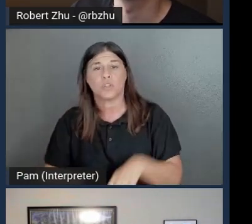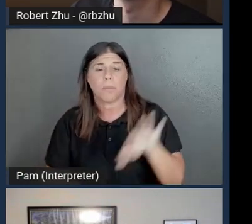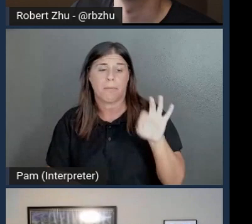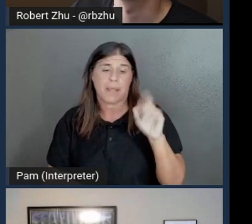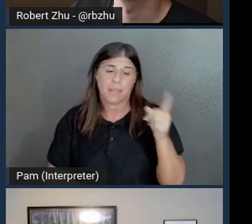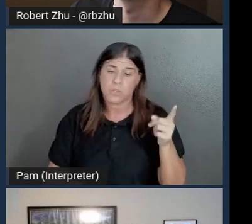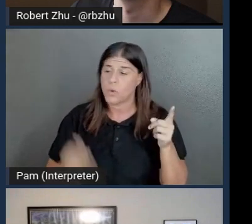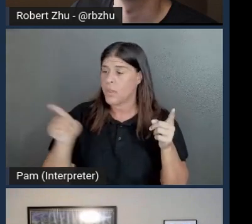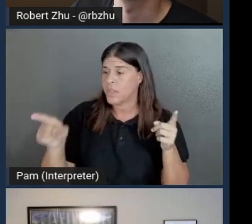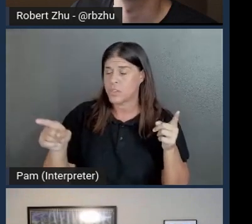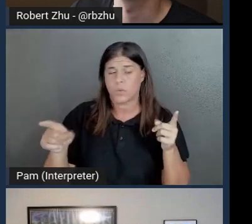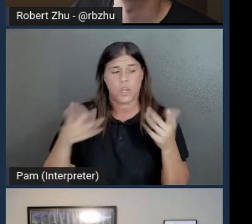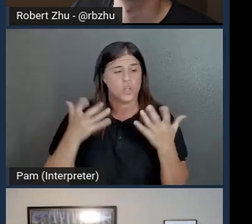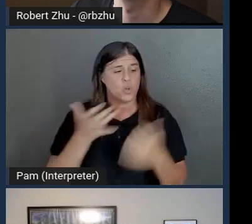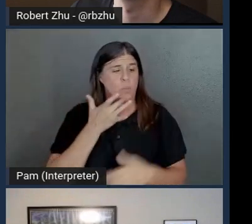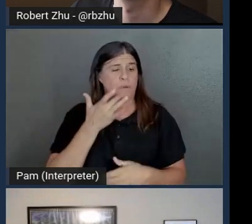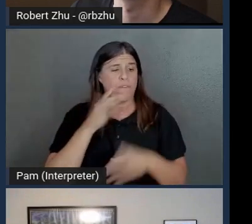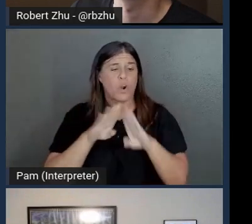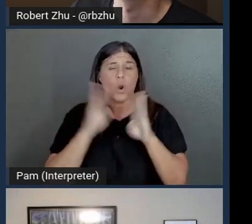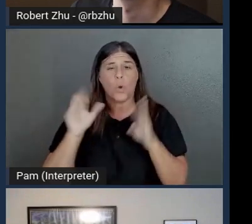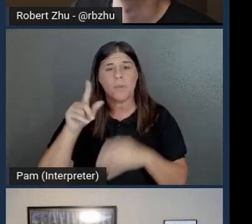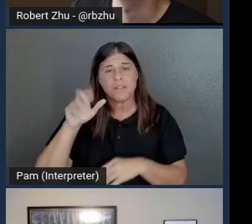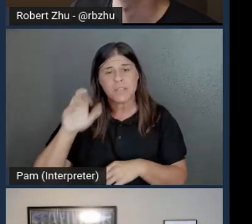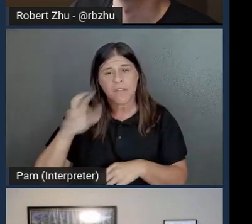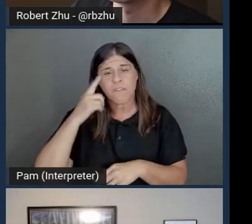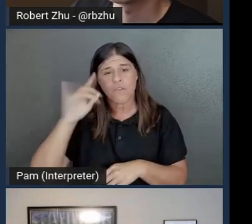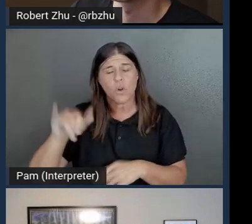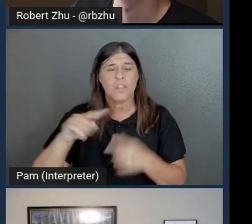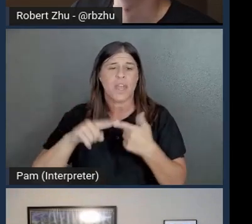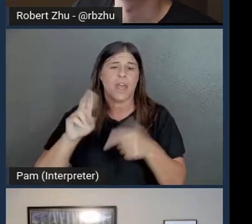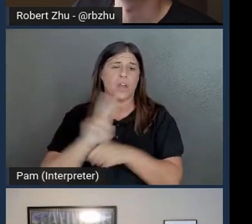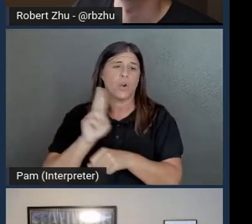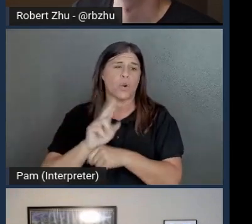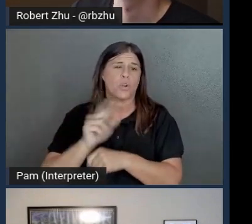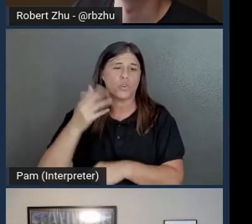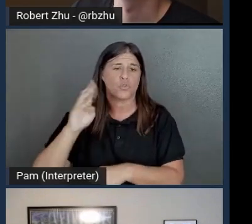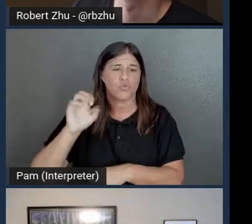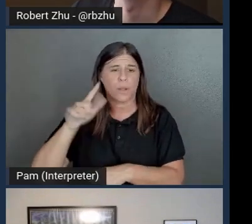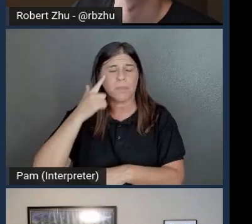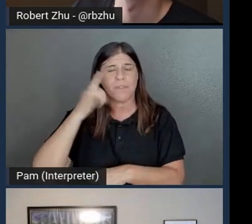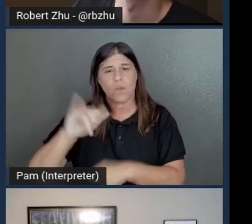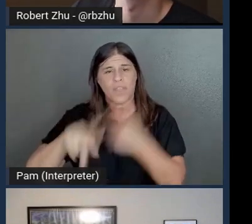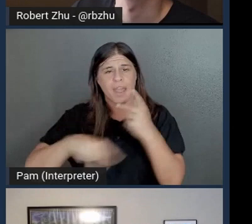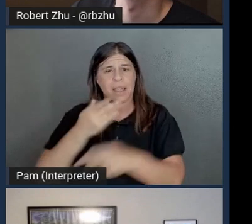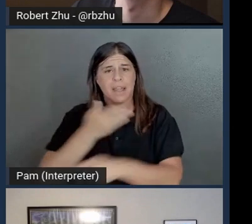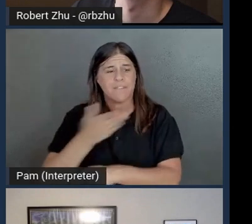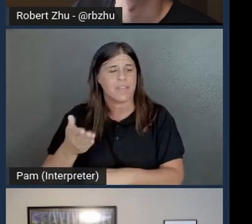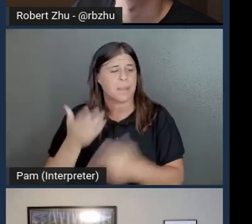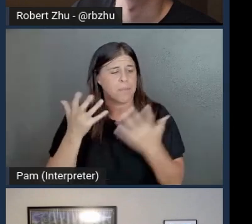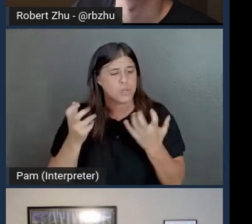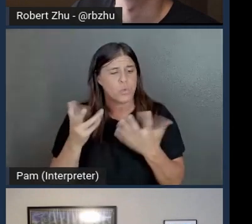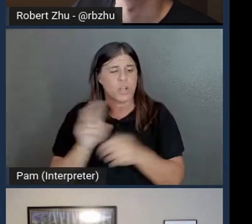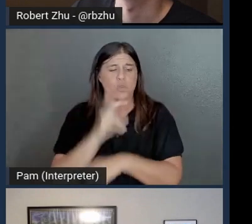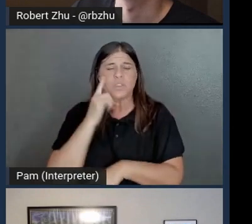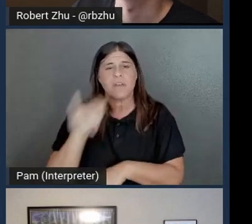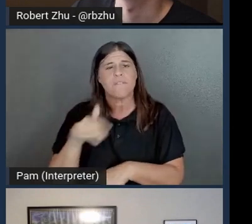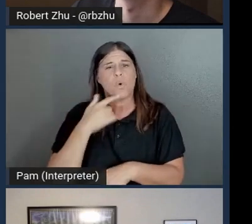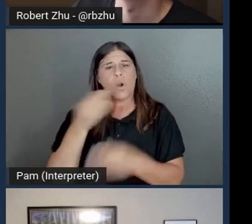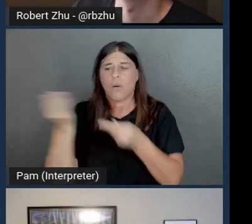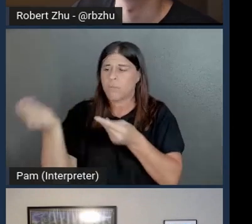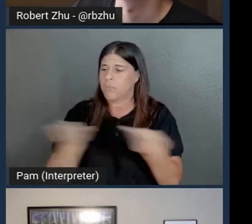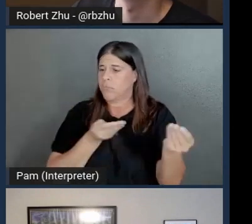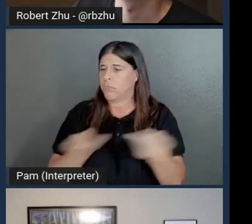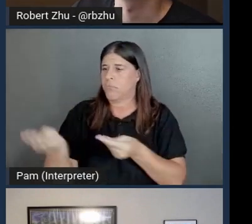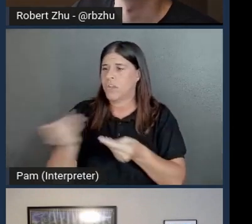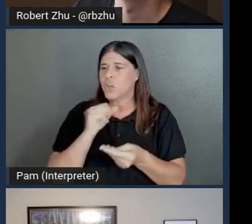do you want to go with OpenCypher for this sort of question, or do you want to use Gremlin for this sort of question? And you can use it without having to do, migrate data across